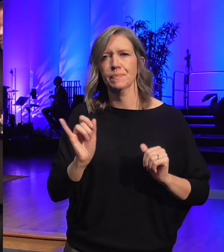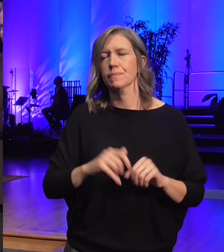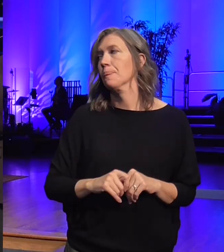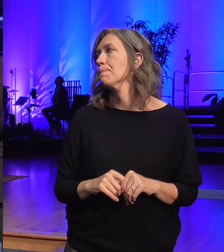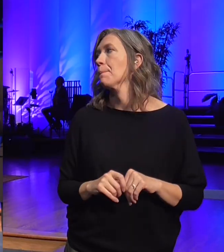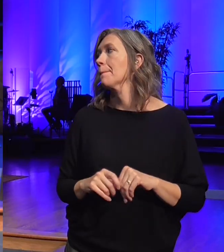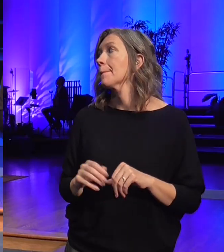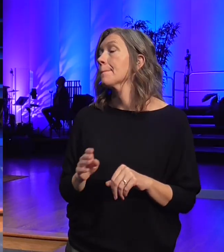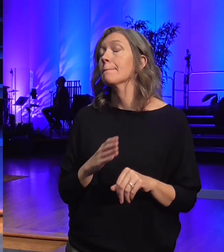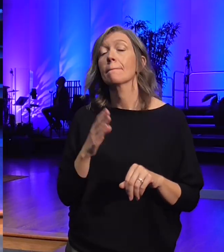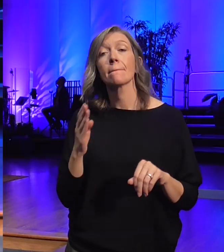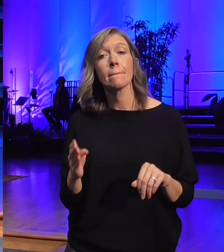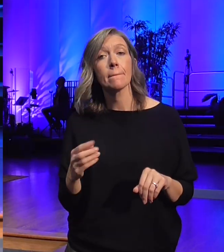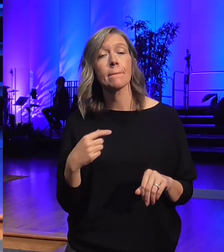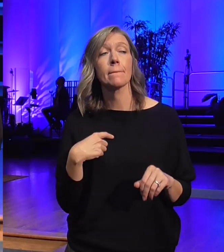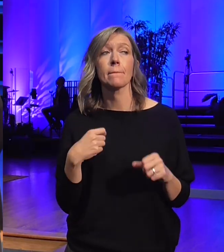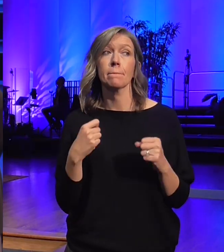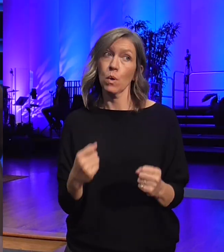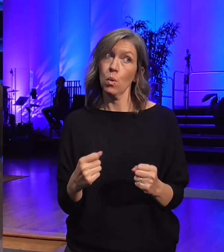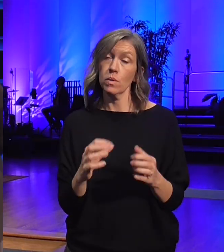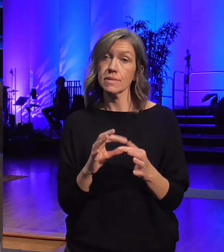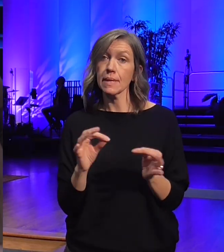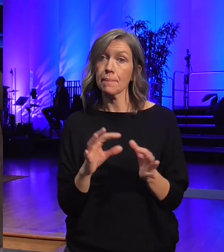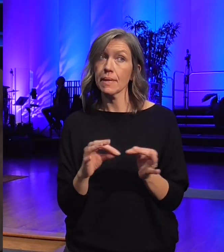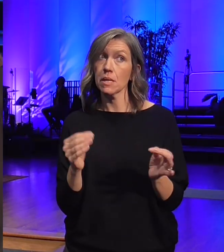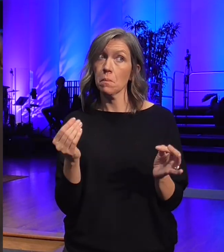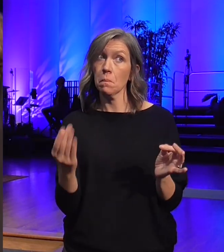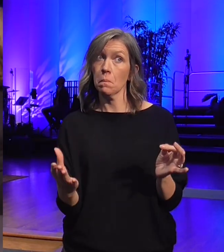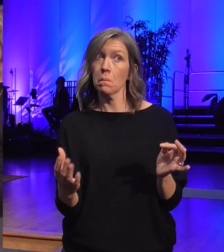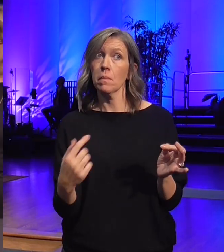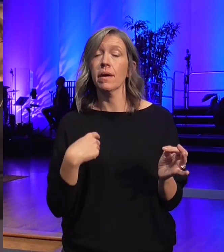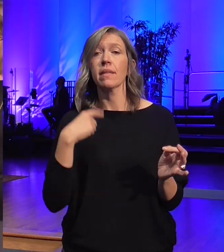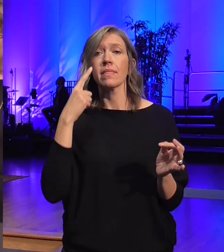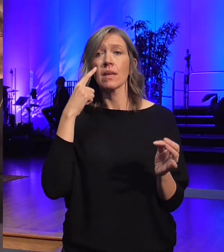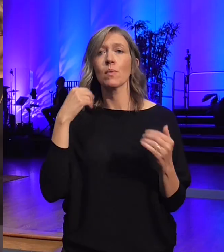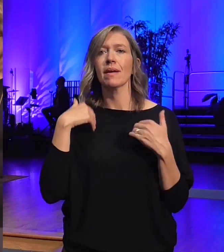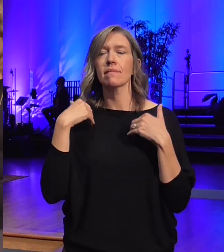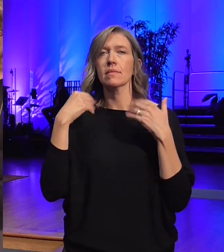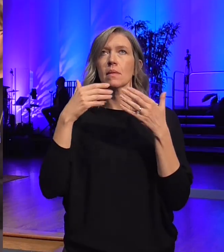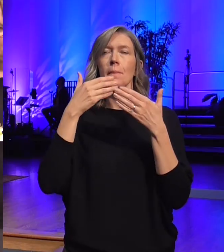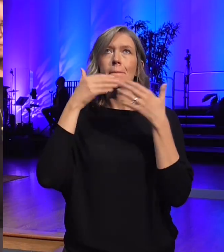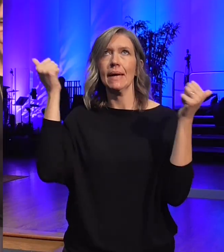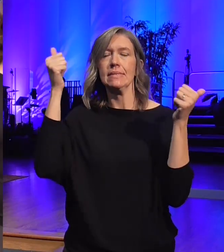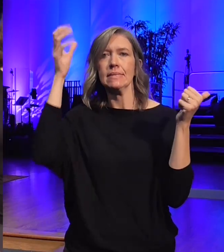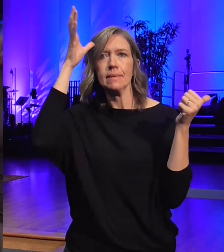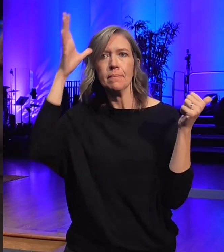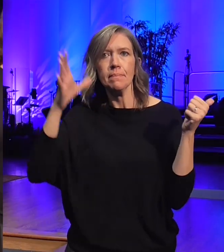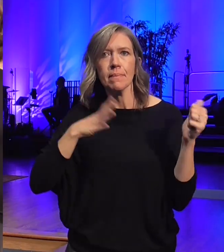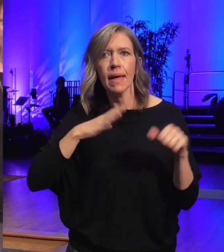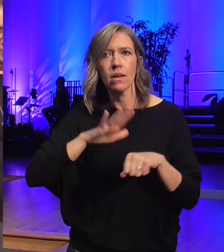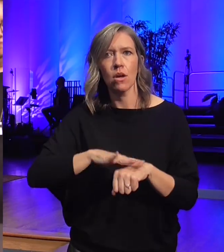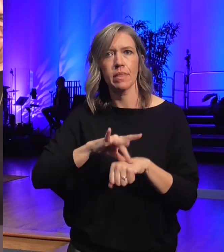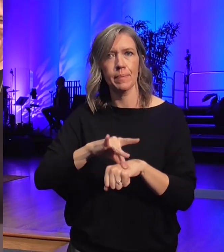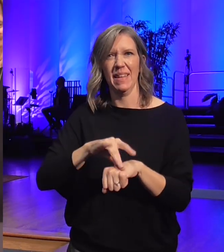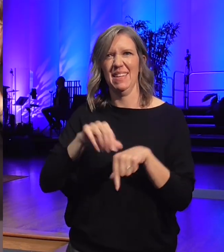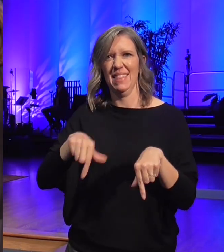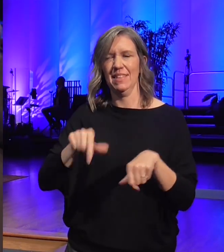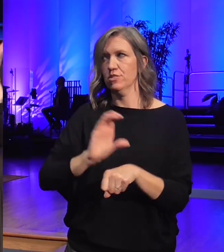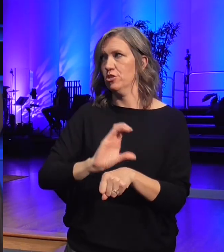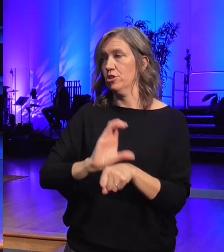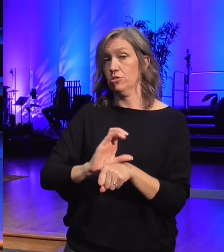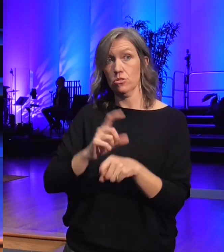Hey, I think I'm going to make a bold statement here. I think we have the best men on the planet here at Mile High Church. Do you agree,